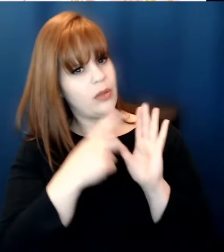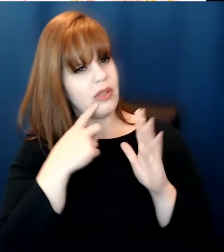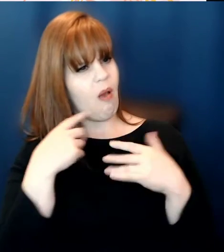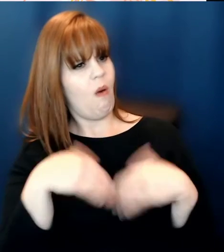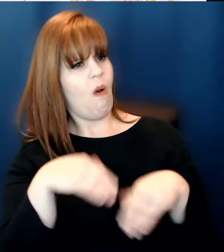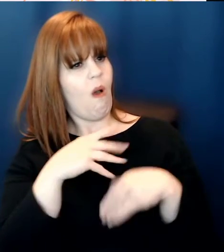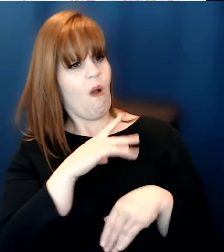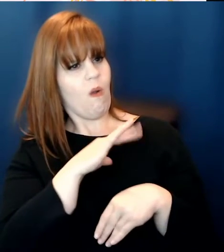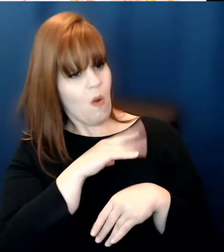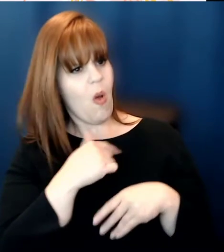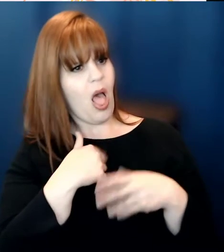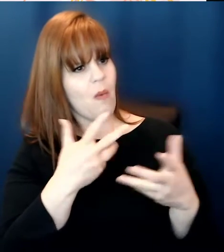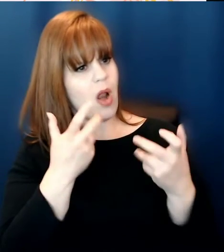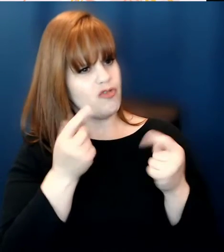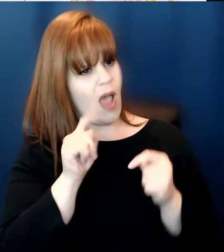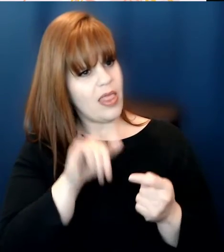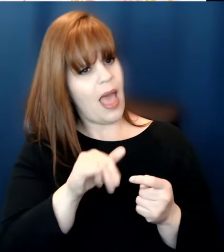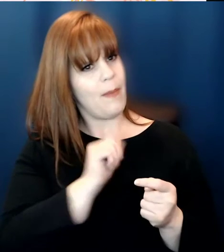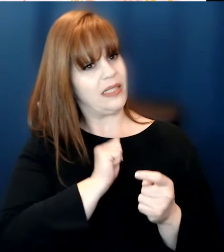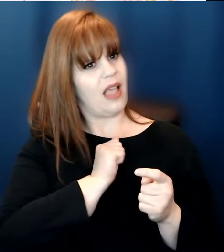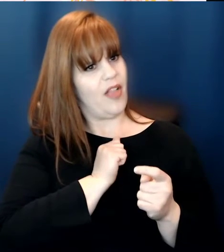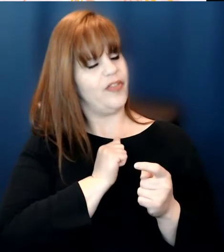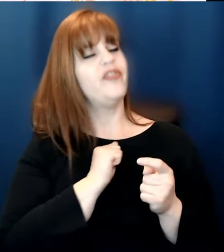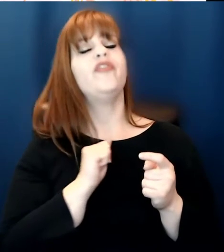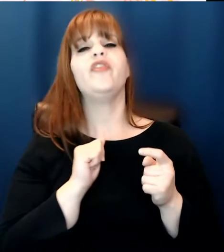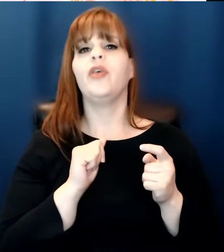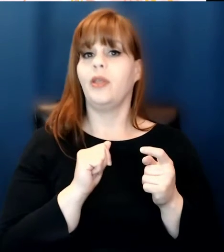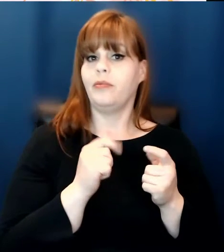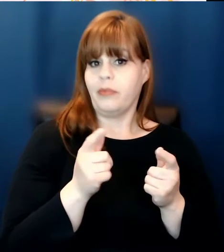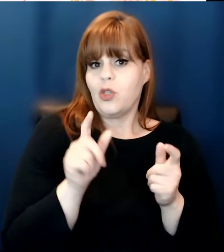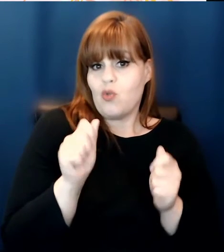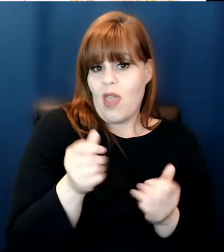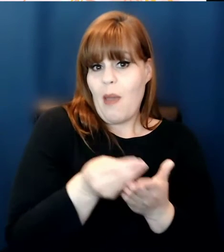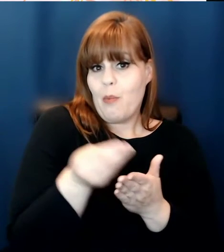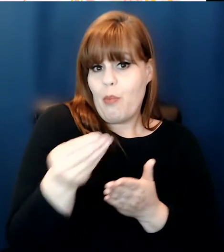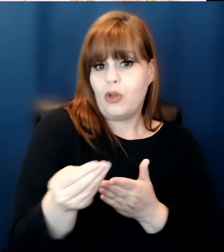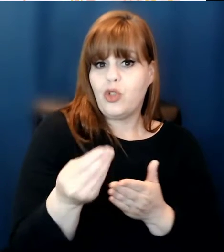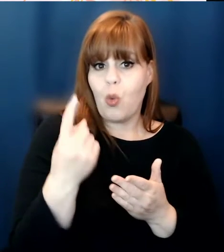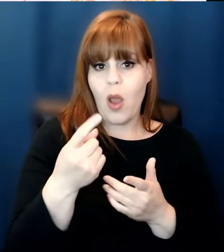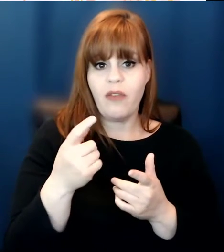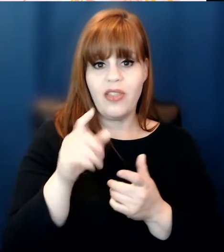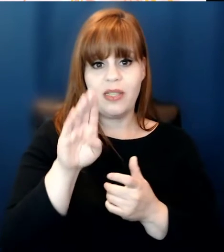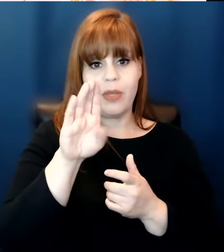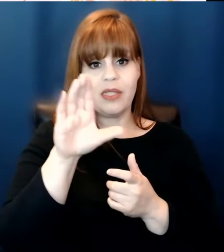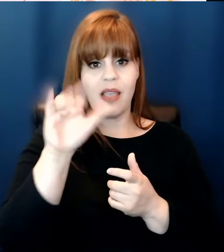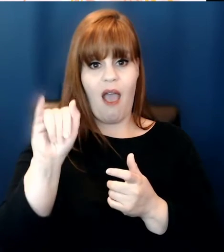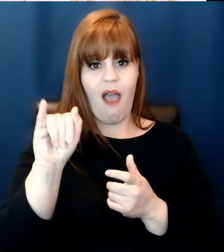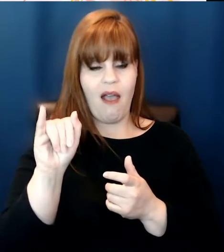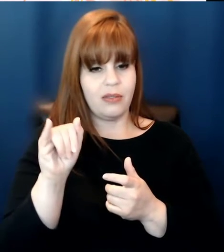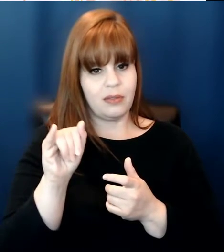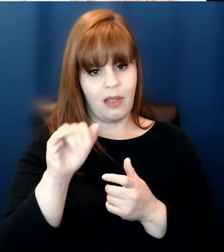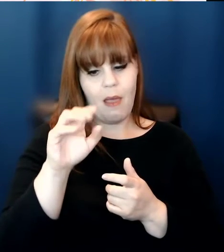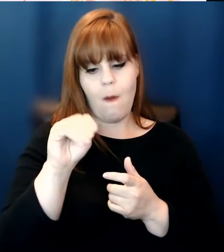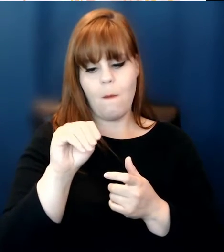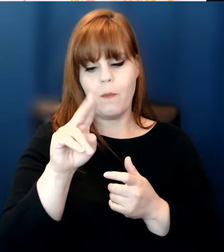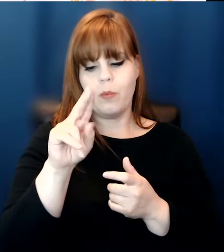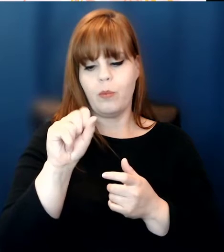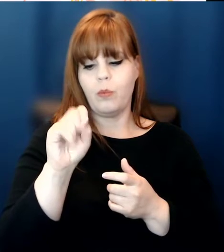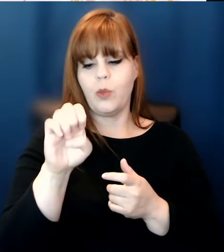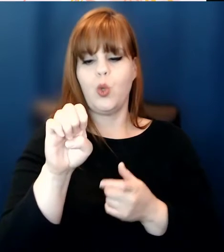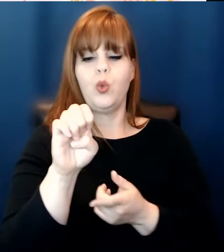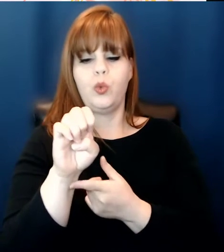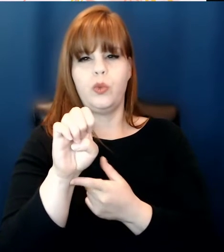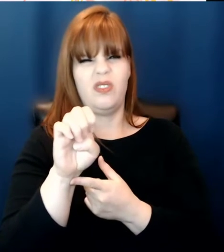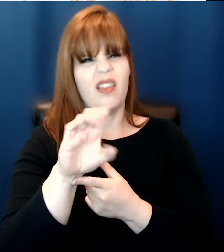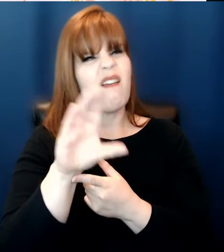is something really cool and I want to try it out as well. You can actually purchase one of these BCIs, a Muse